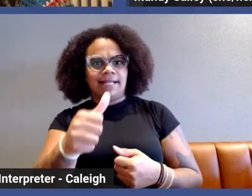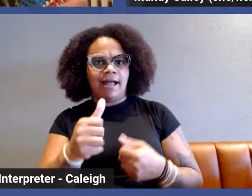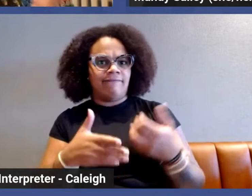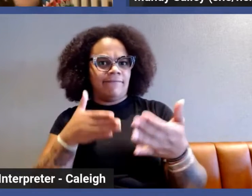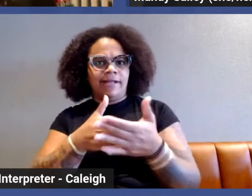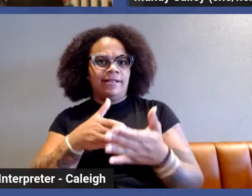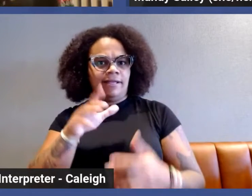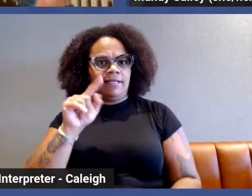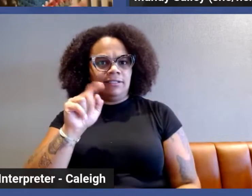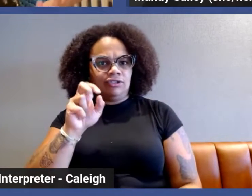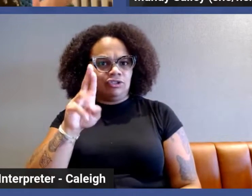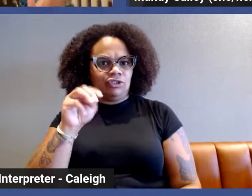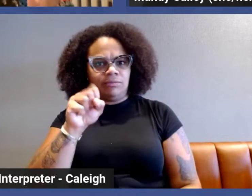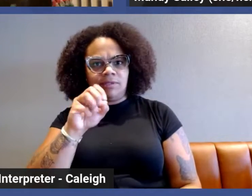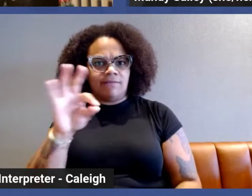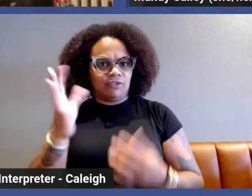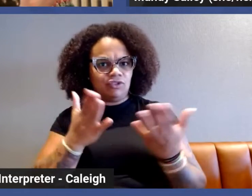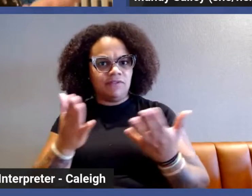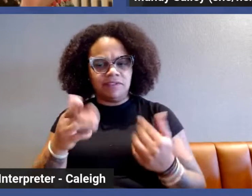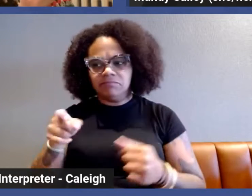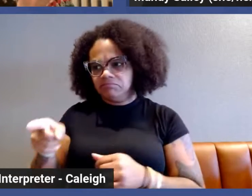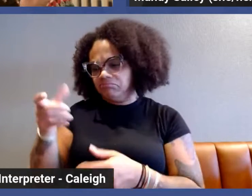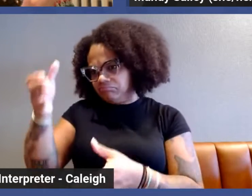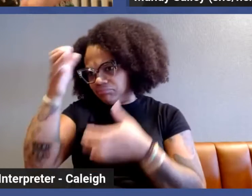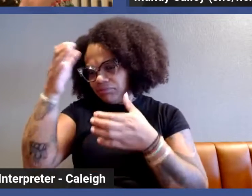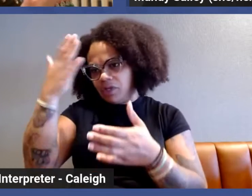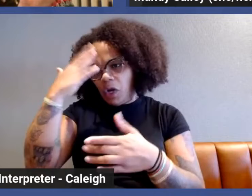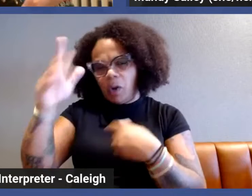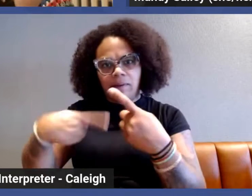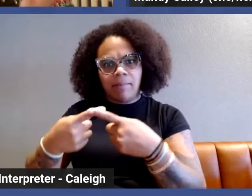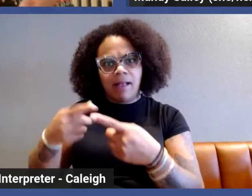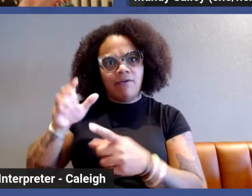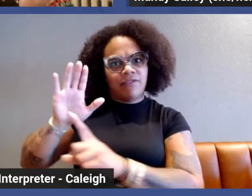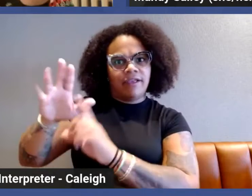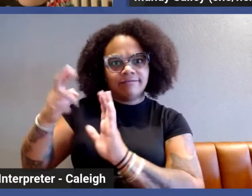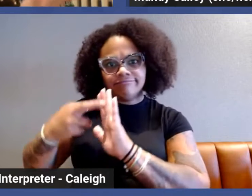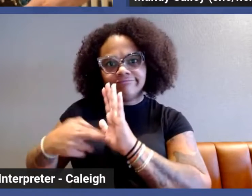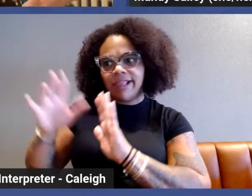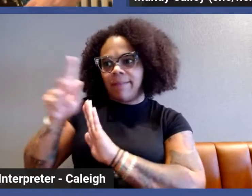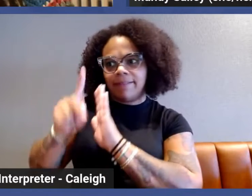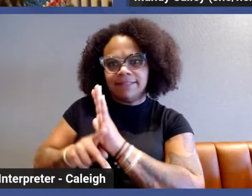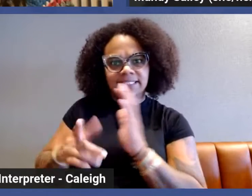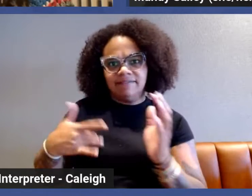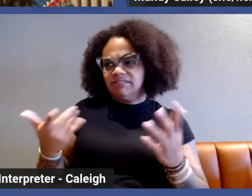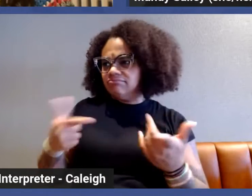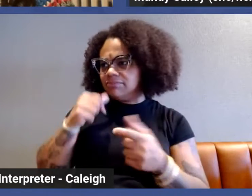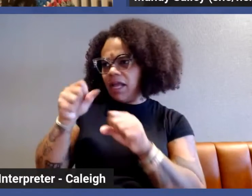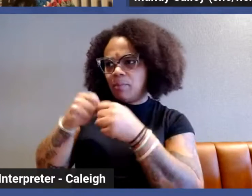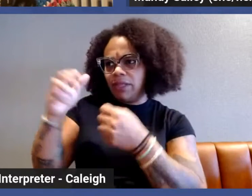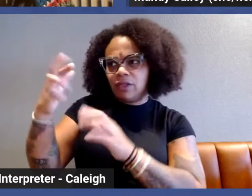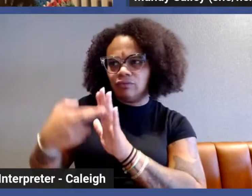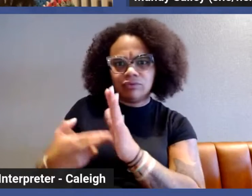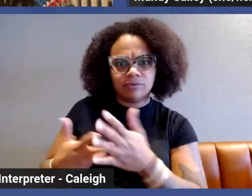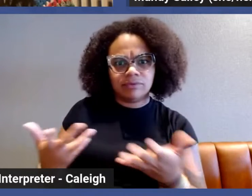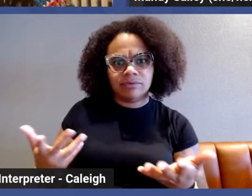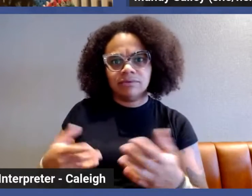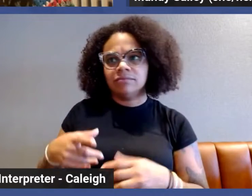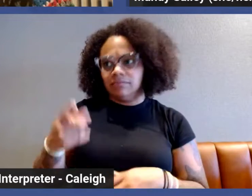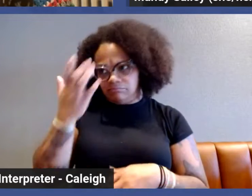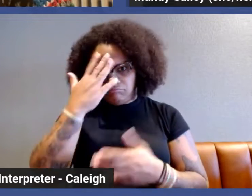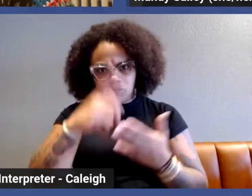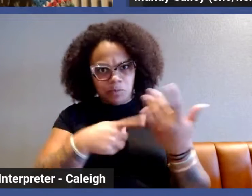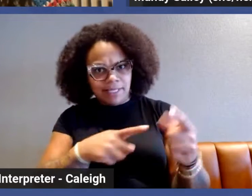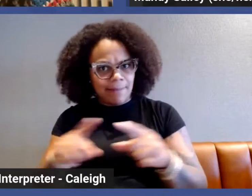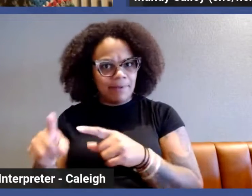well aware of the overall Reddit terms of service, so they don't think that they've broken any of those Reddit admin rules. They know what's going on